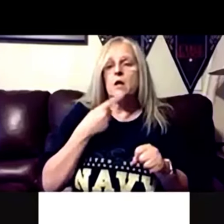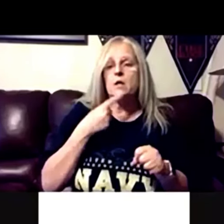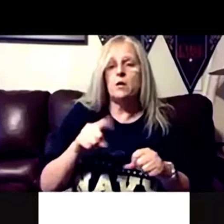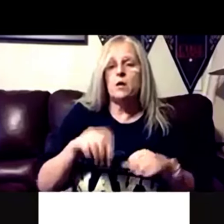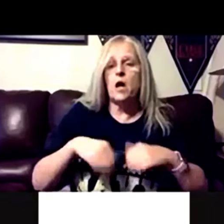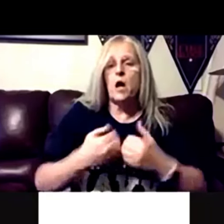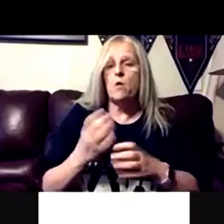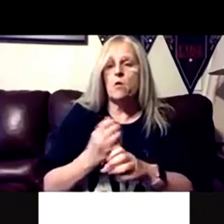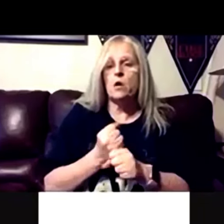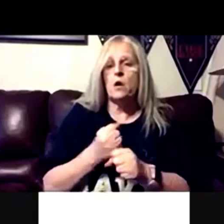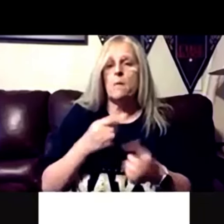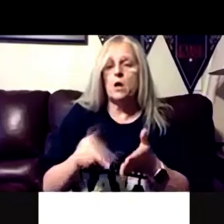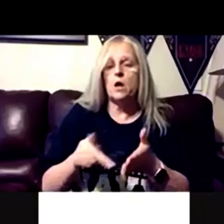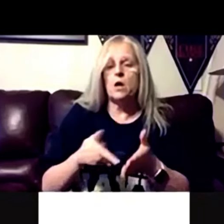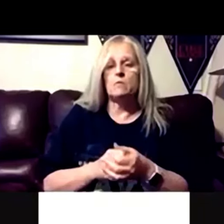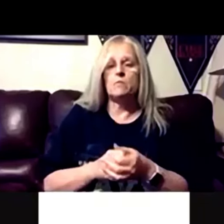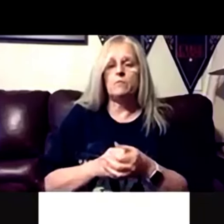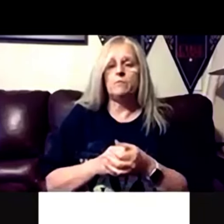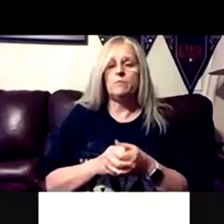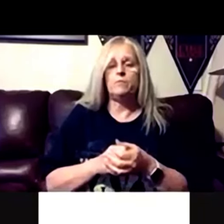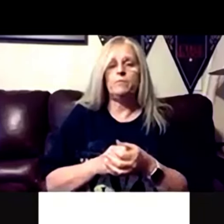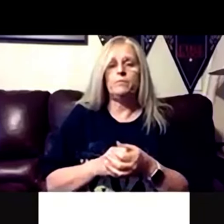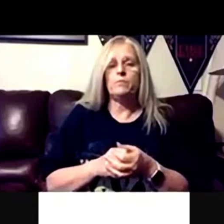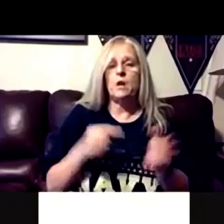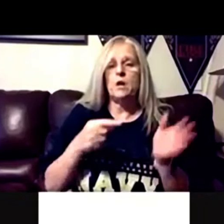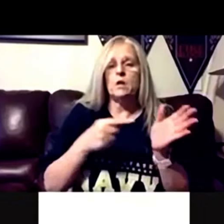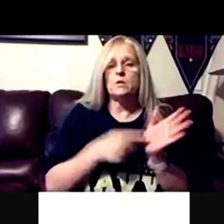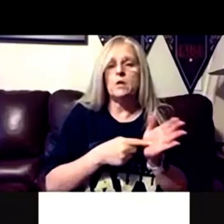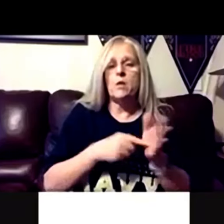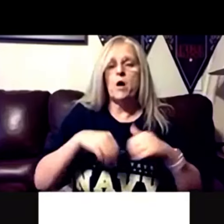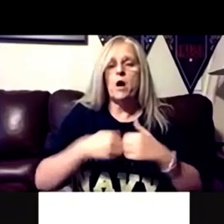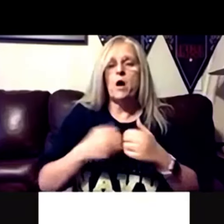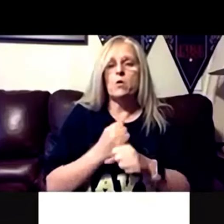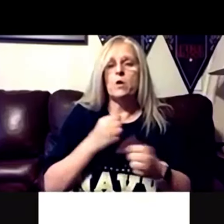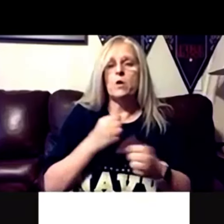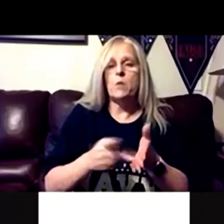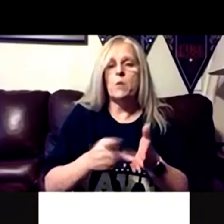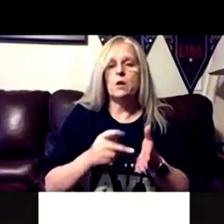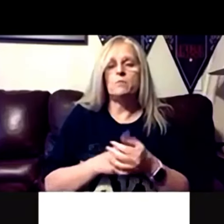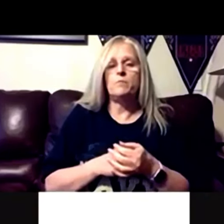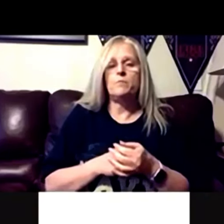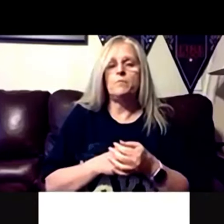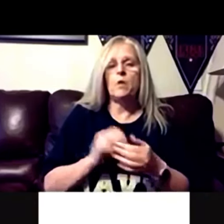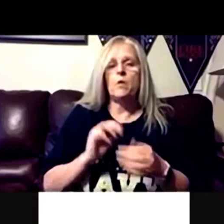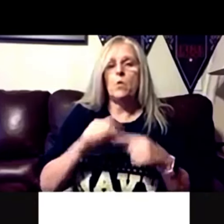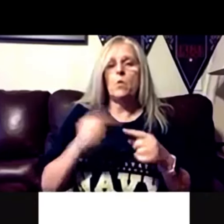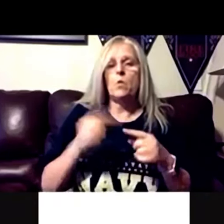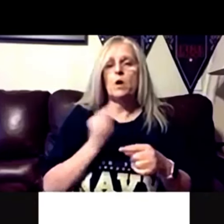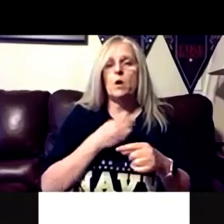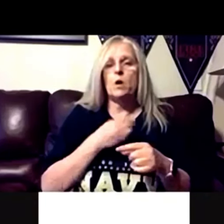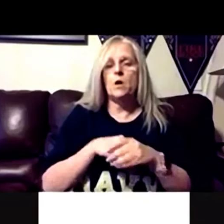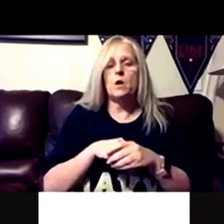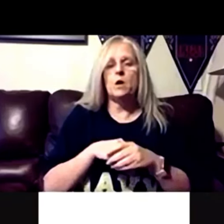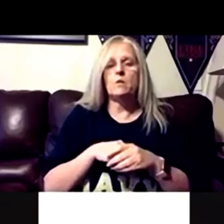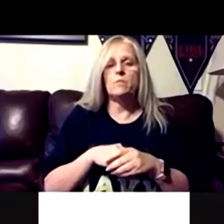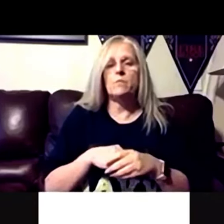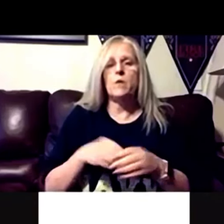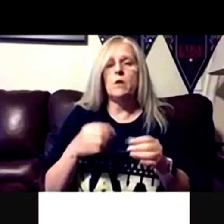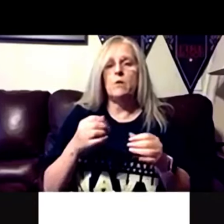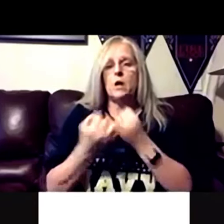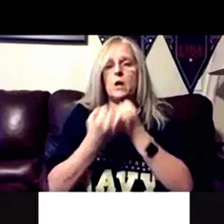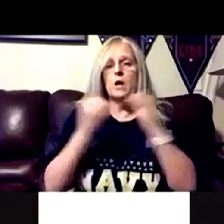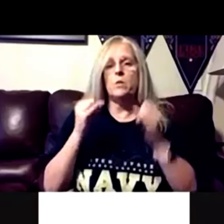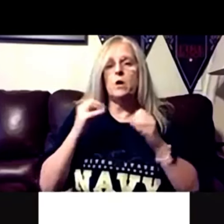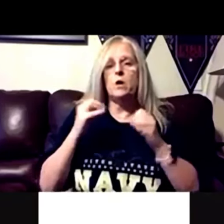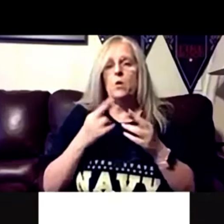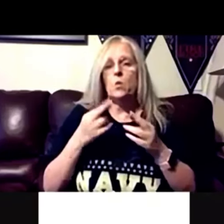going to get paid, at least an example of how we're going to get paid. As we come in, become independent resellers,